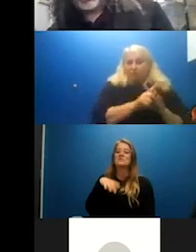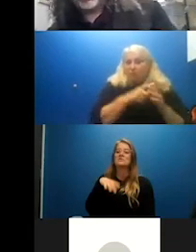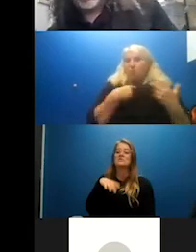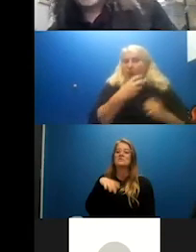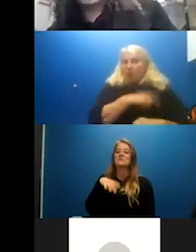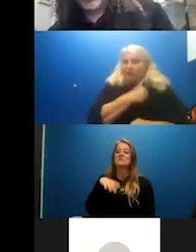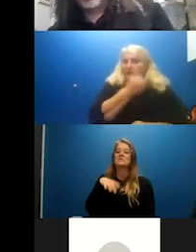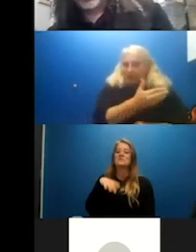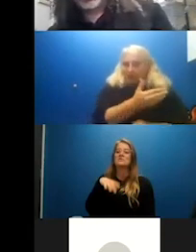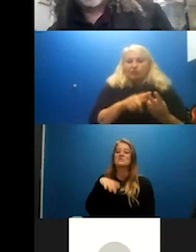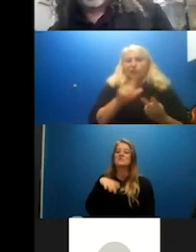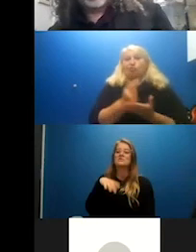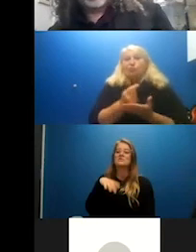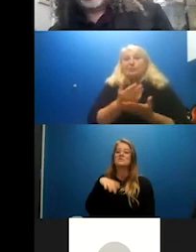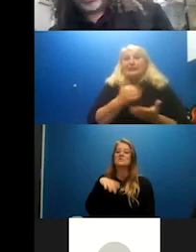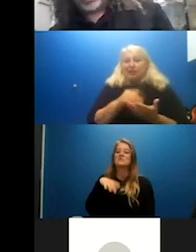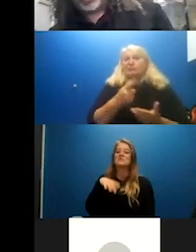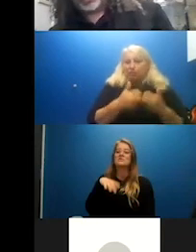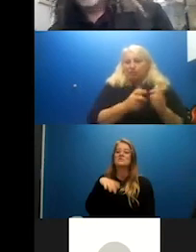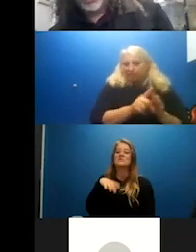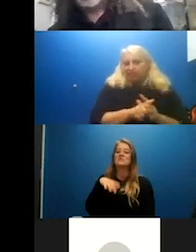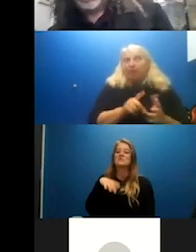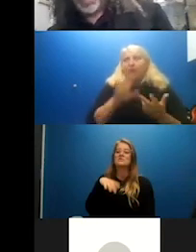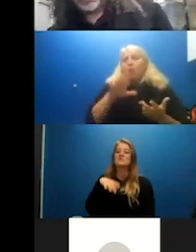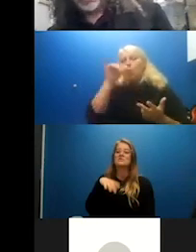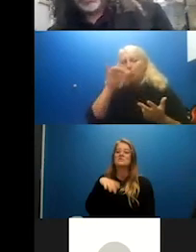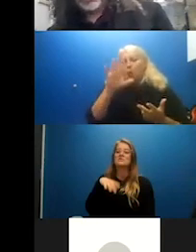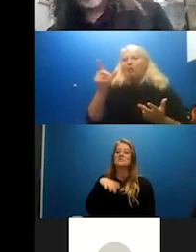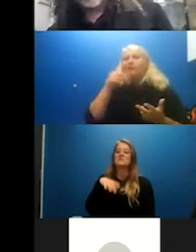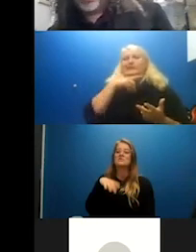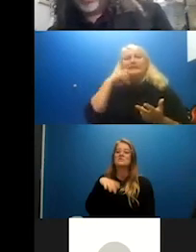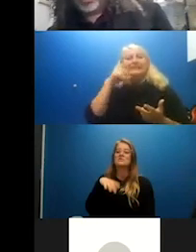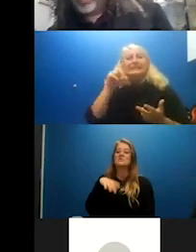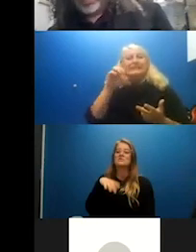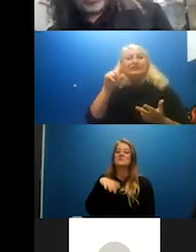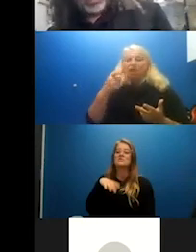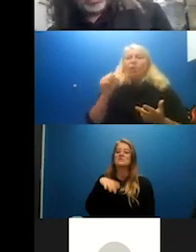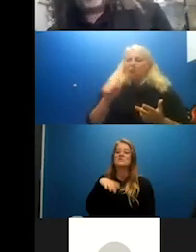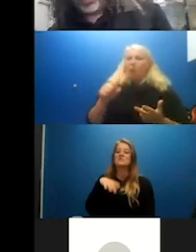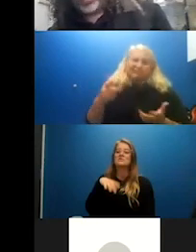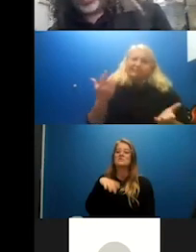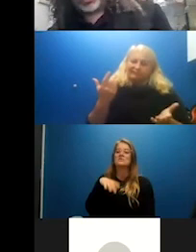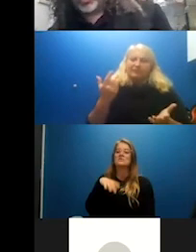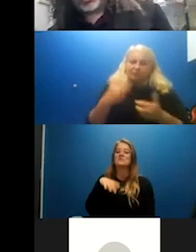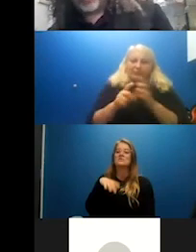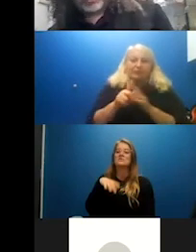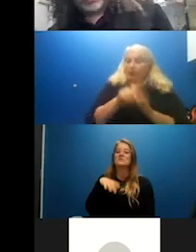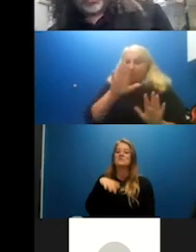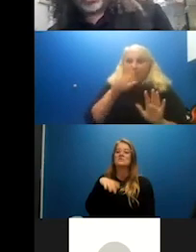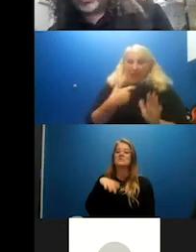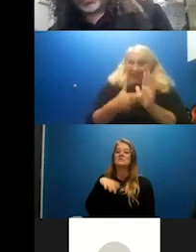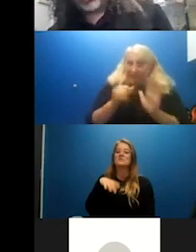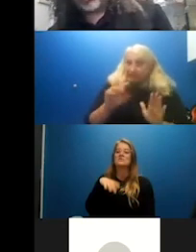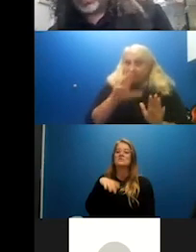treatment center tends to be a problem resource, and a detox especially, we need that. So don't get me wrong, some people need problem resources. Nurses are very important,